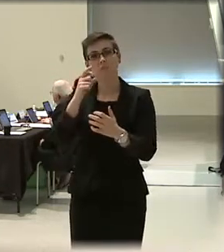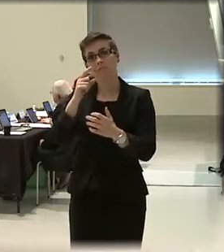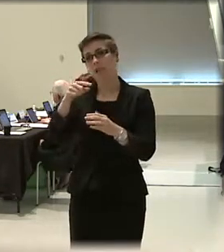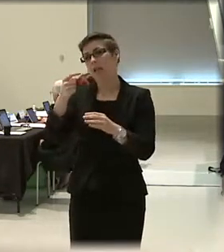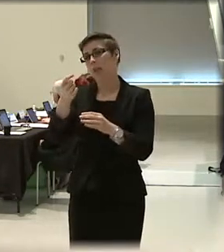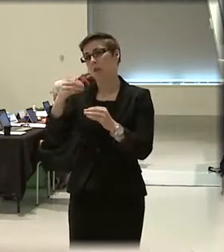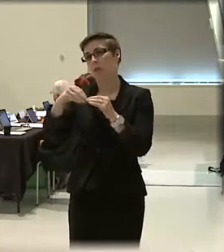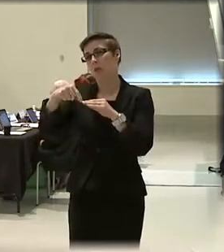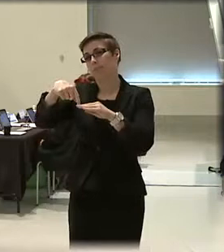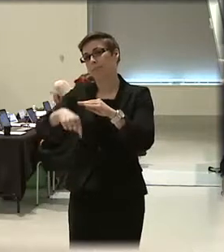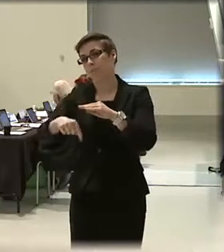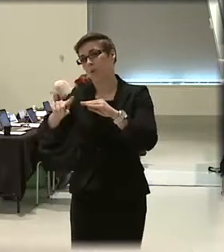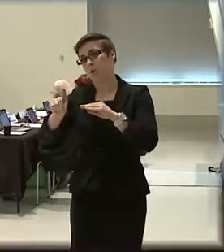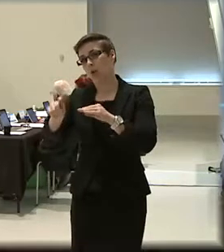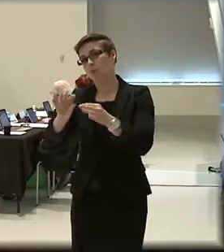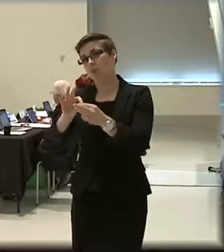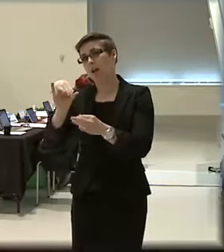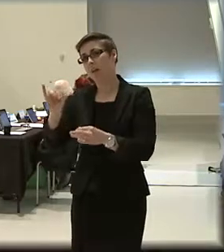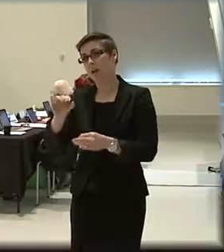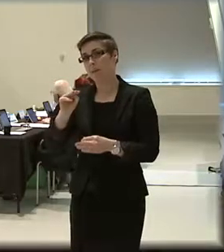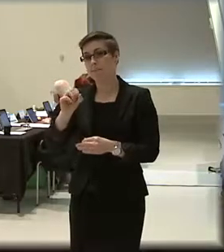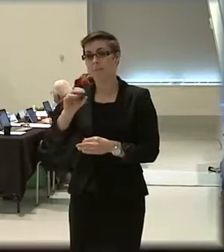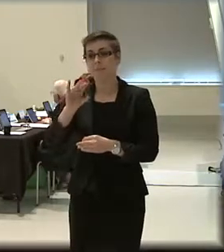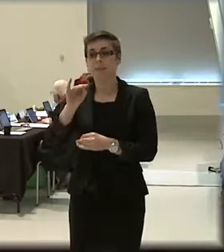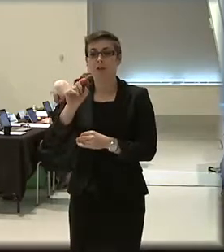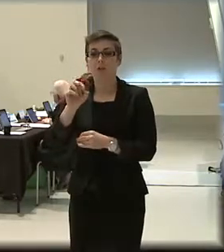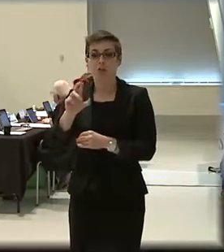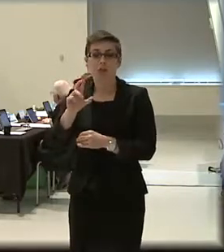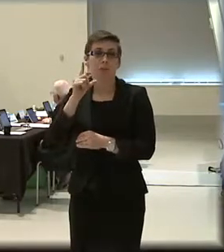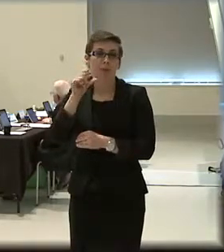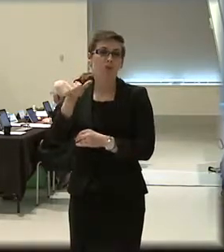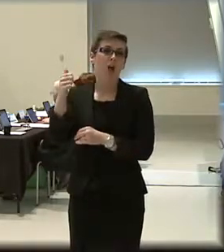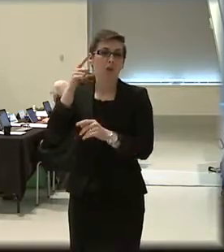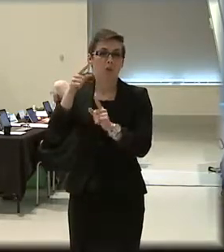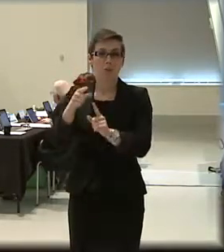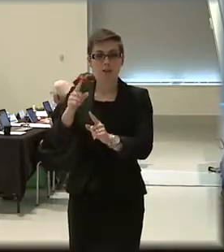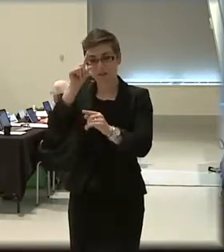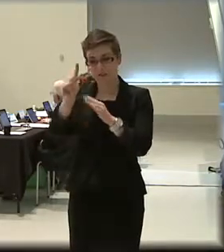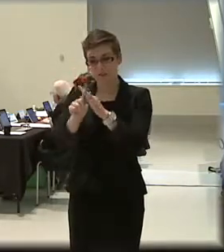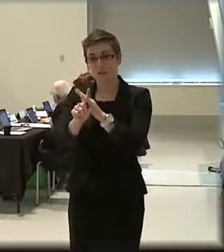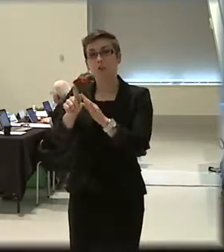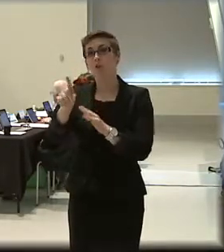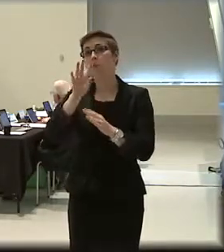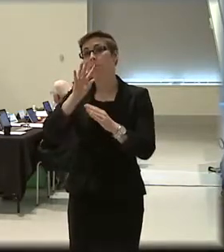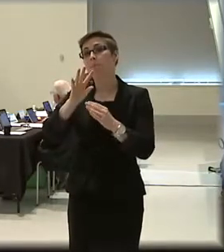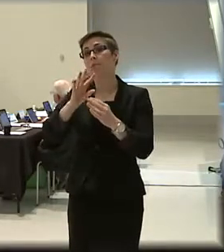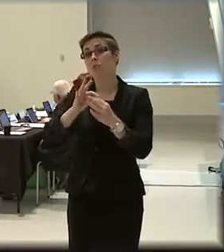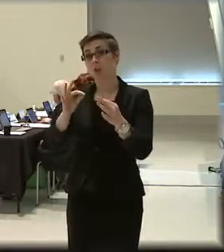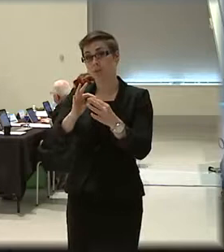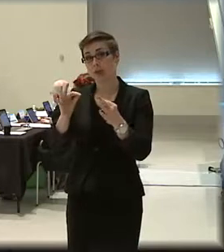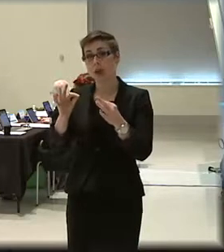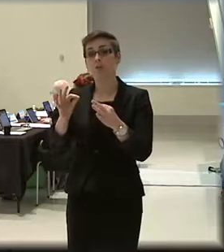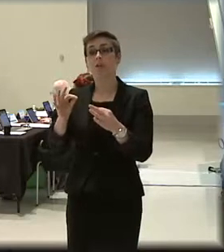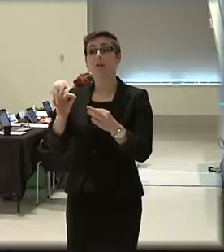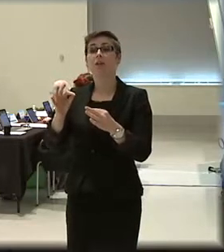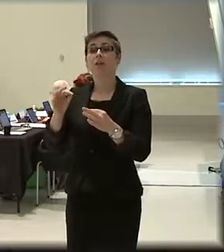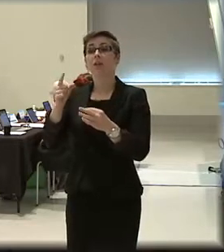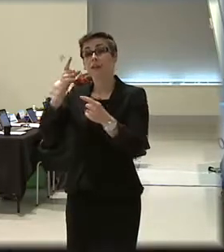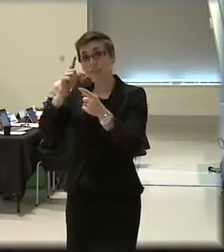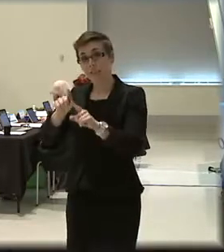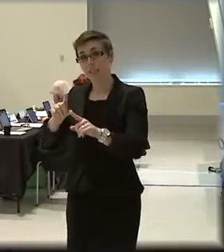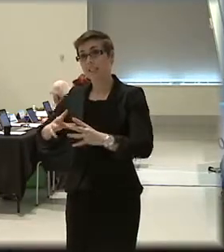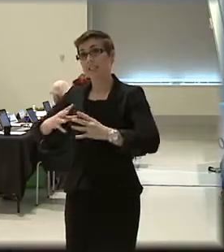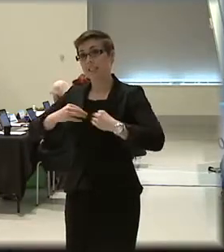Ms. Miller, because it does raise some interesting points. Now, when you talk about consent, oftentimes when officers are out on the scene and they're